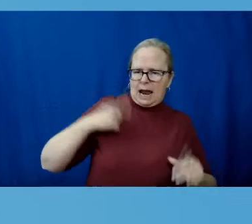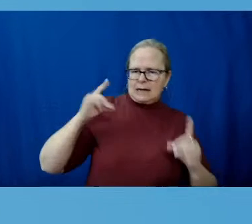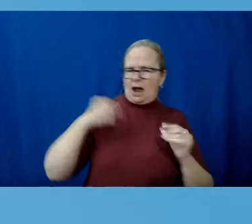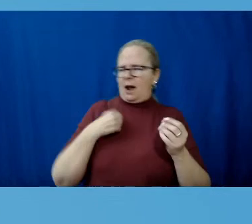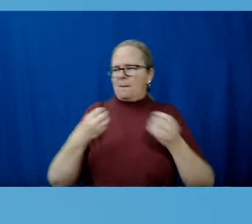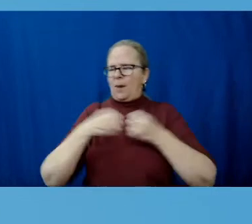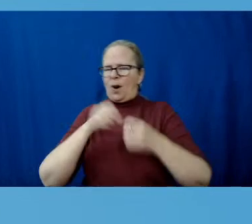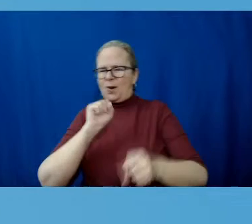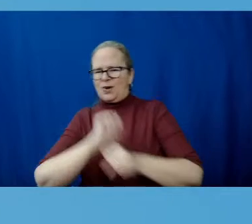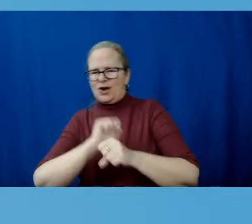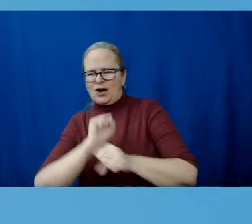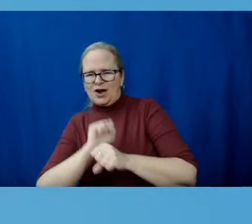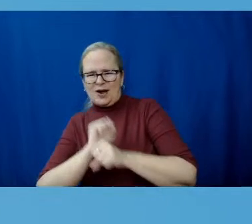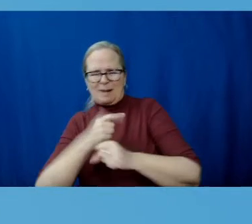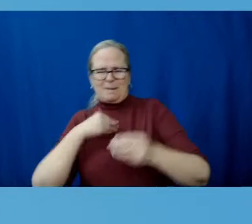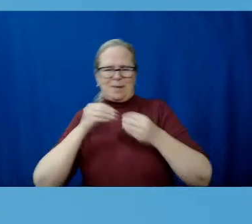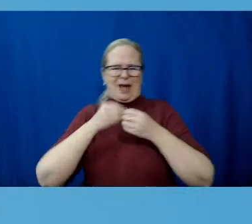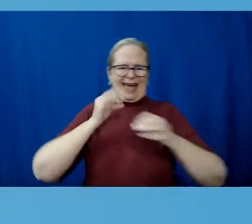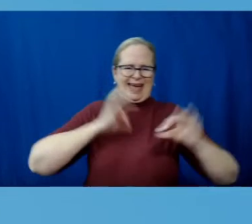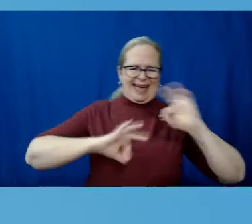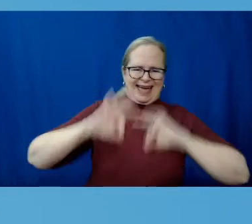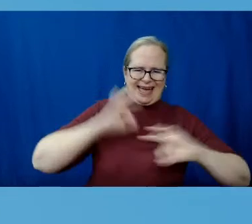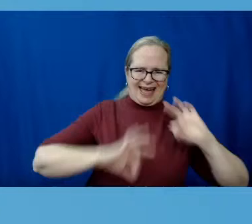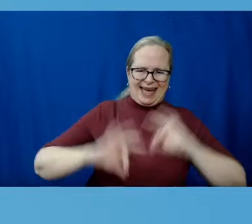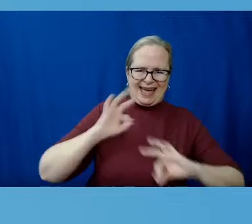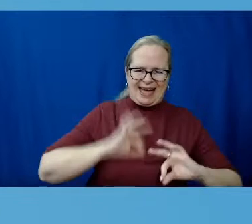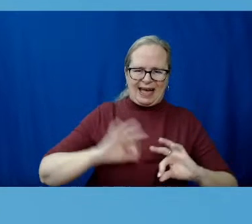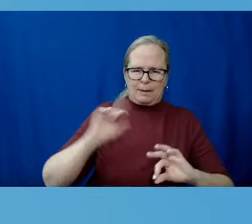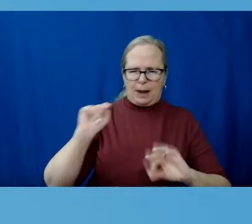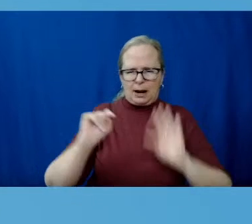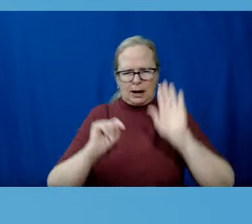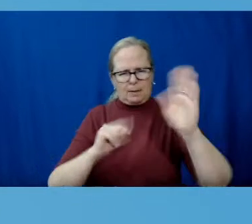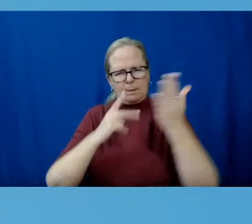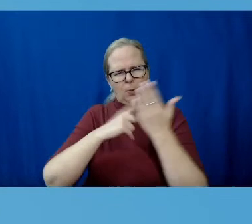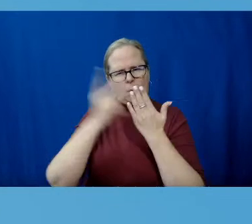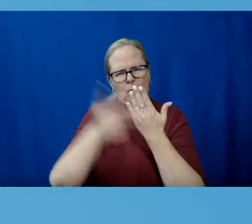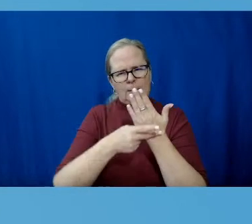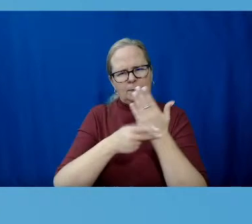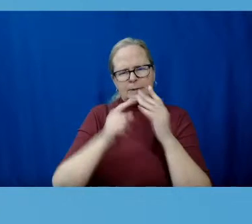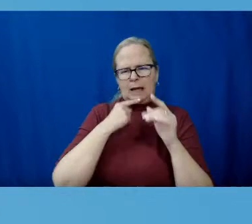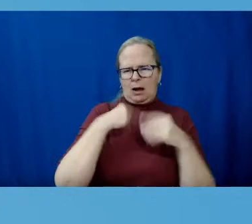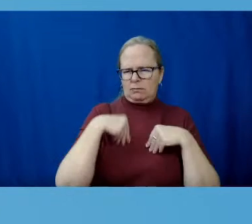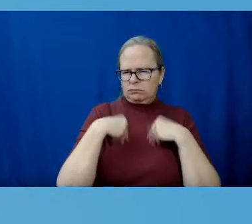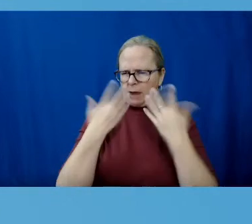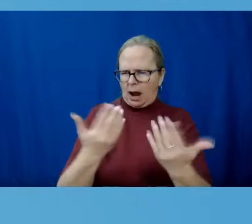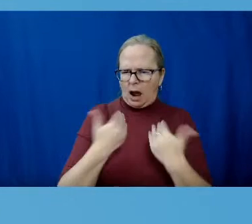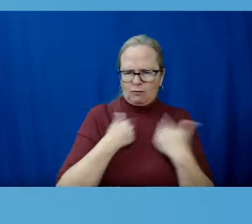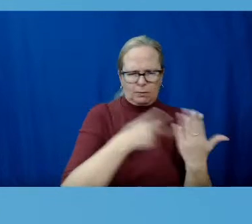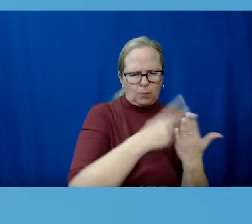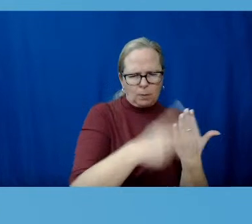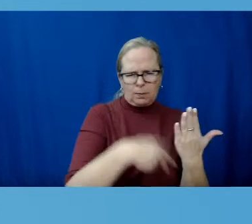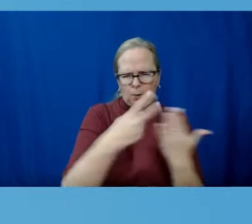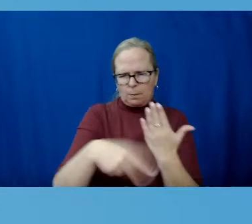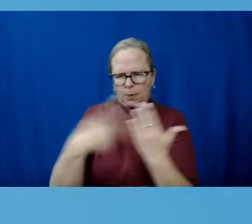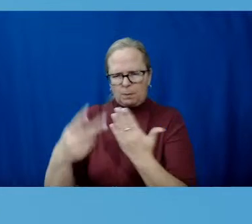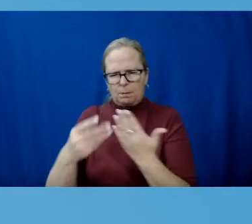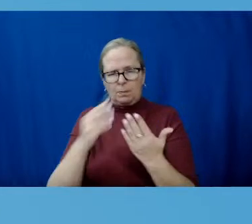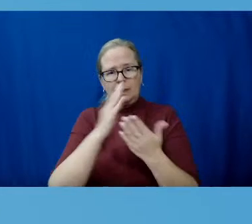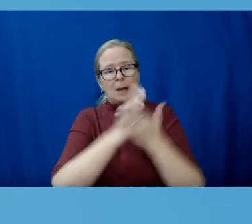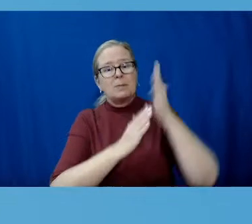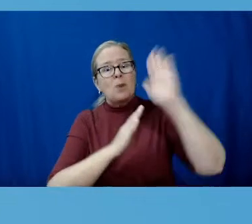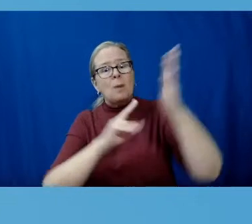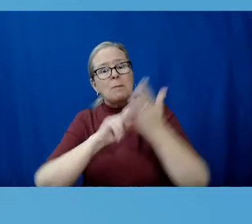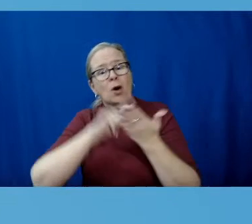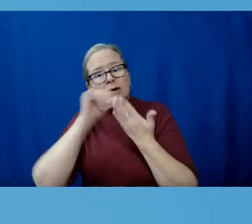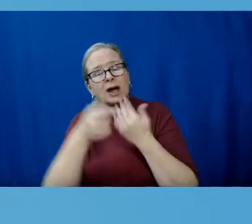projects that are being announced. Some of them are real, some to me are just puffed up. But he's hoping next year that the pandemic is behind us,